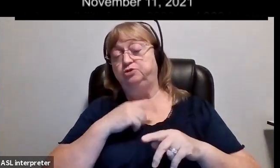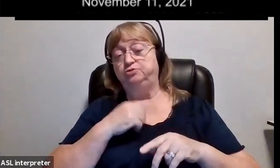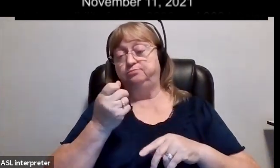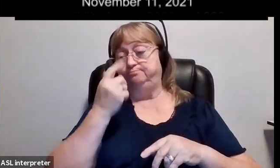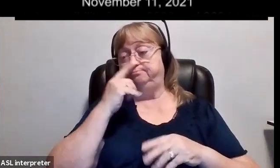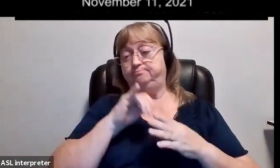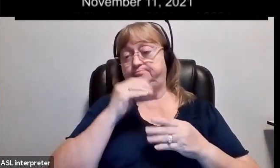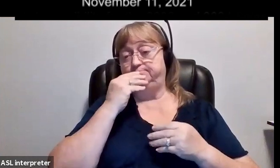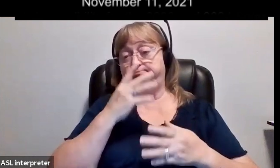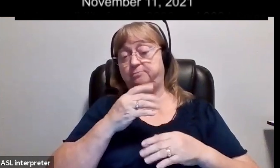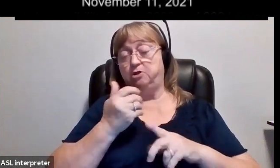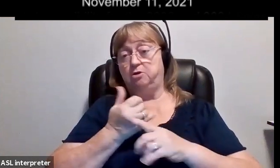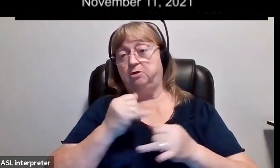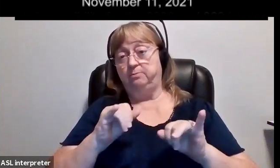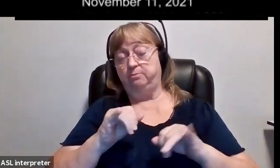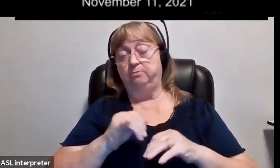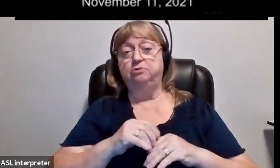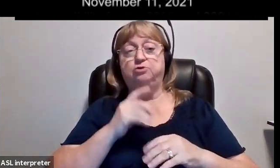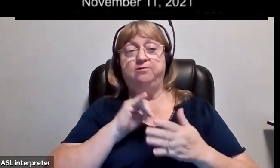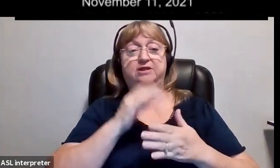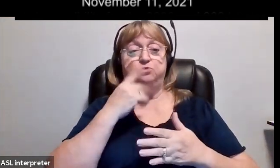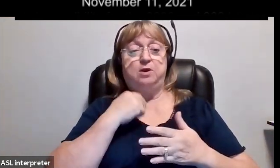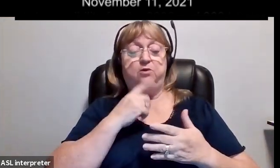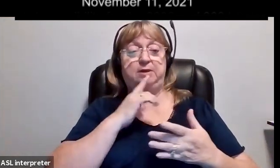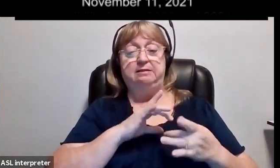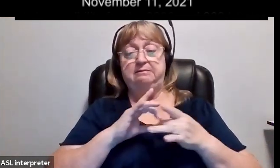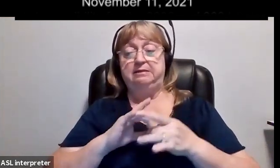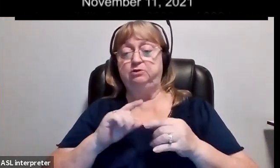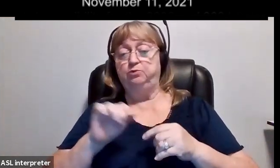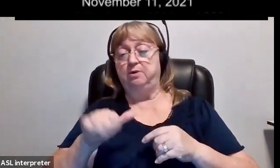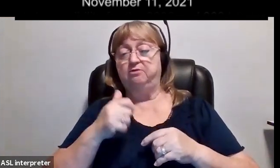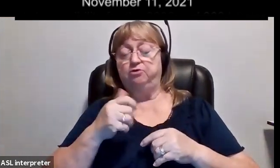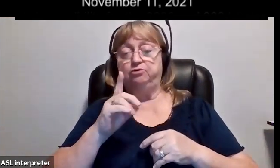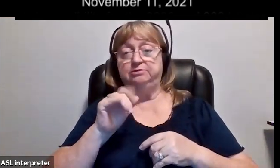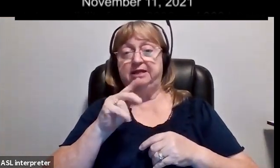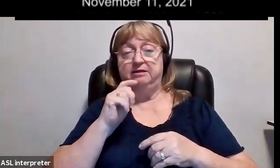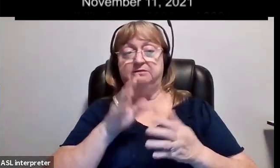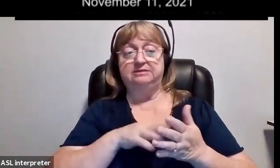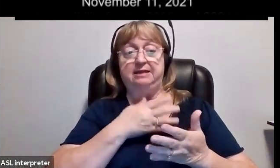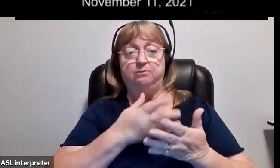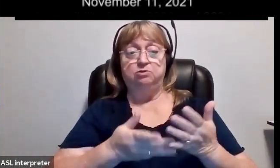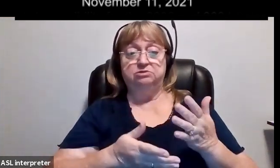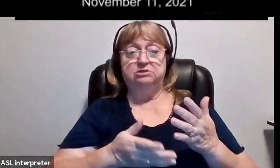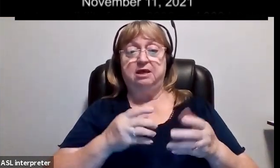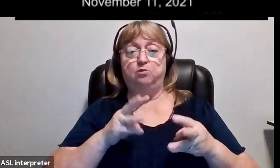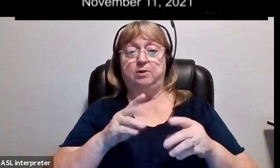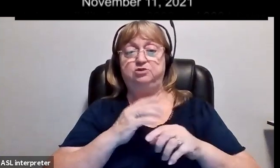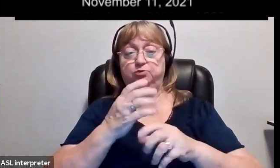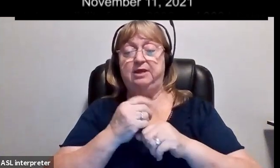own. And so that's why we advocate linking to other data tables and ways to get the raw